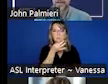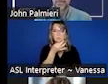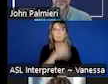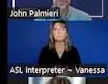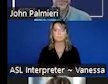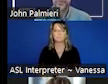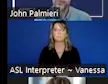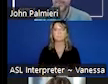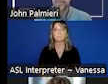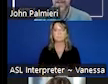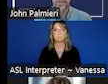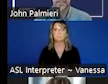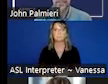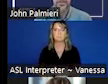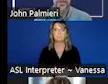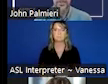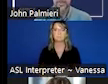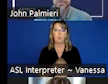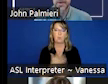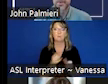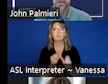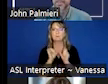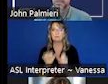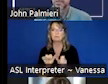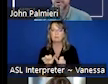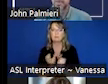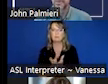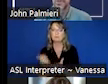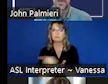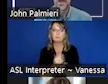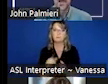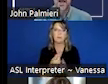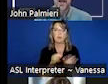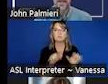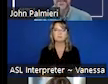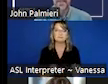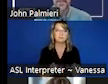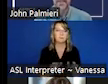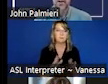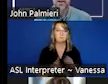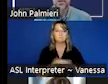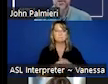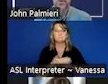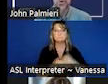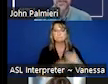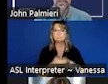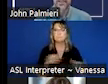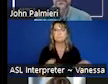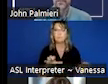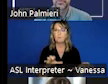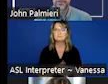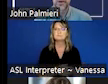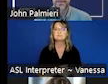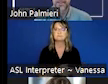our desire to continue to be transparent about system performance. And then also wanted to